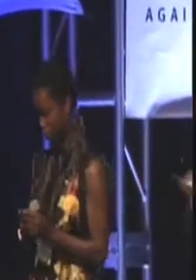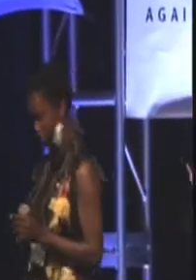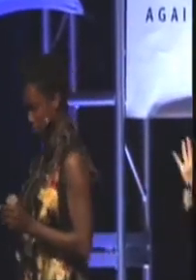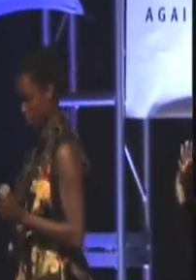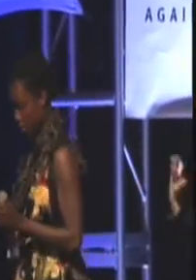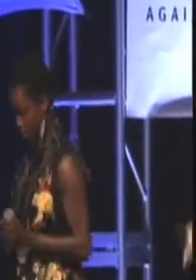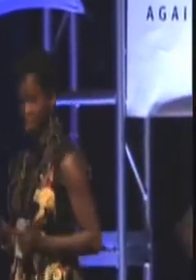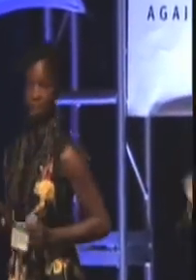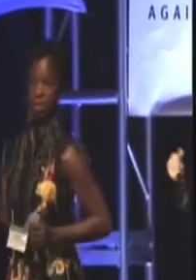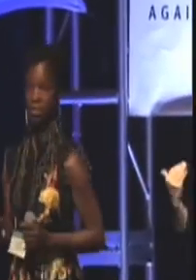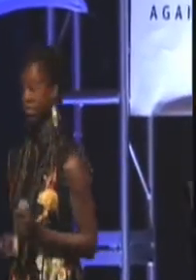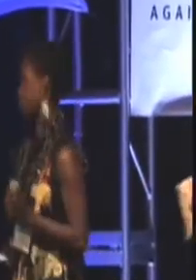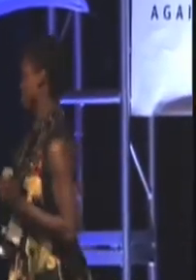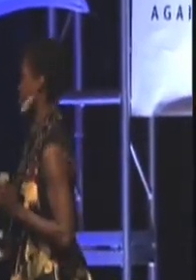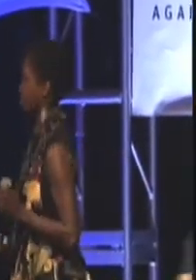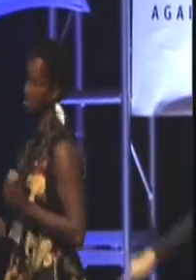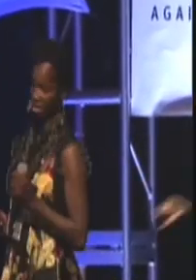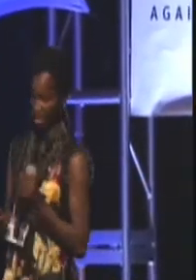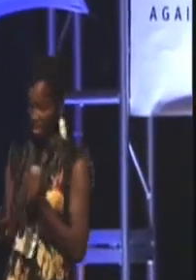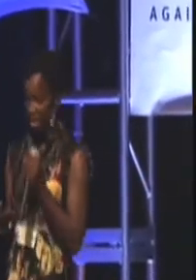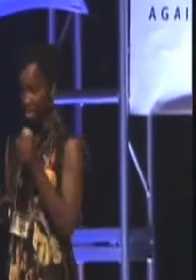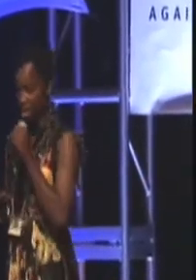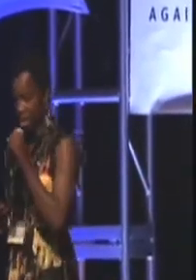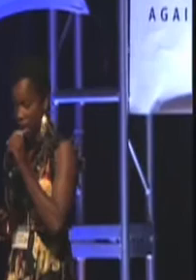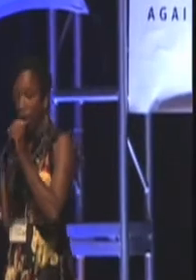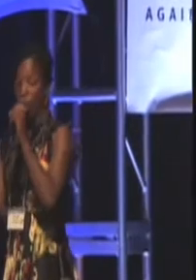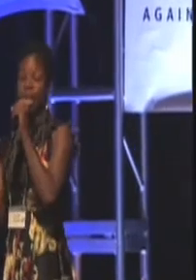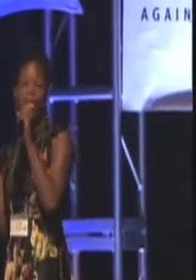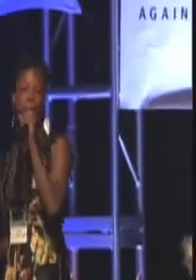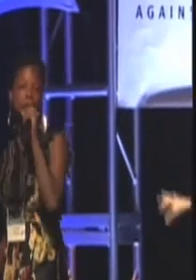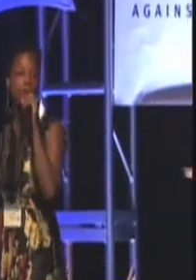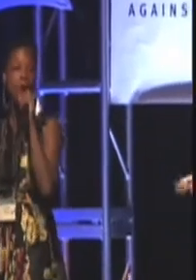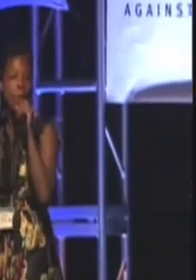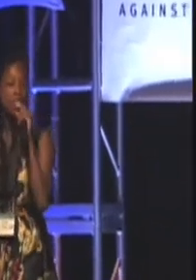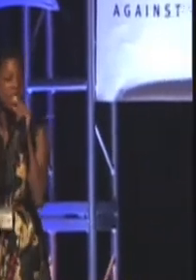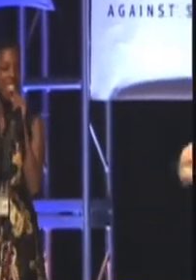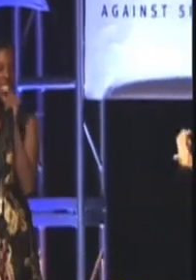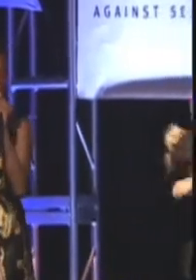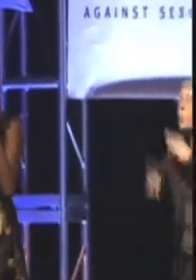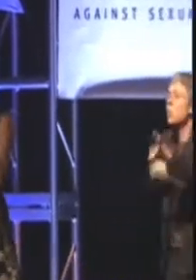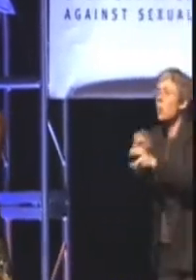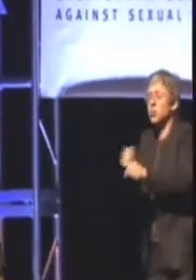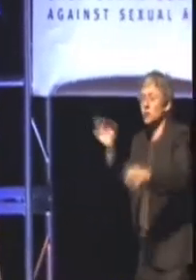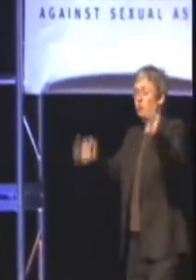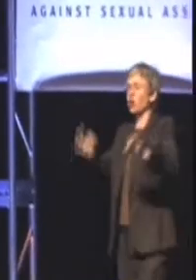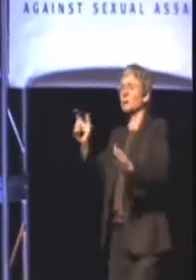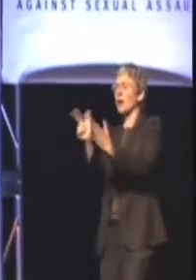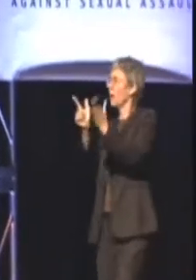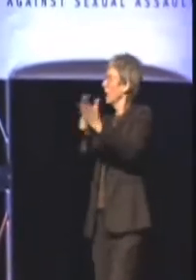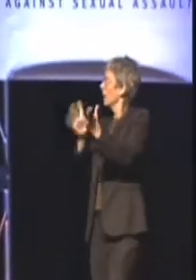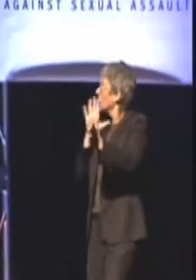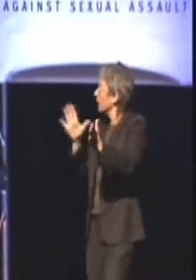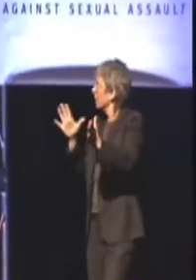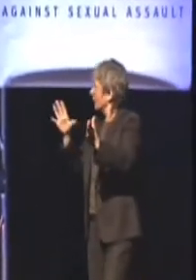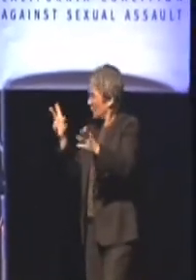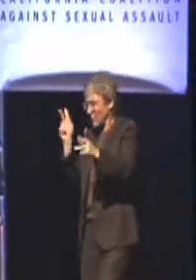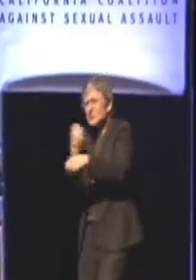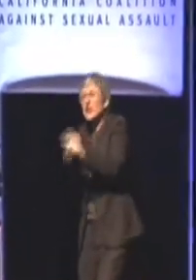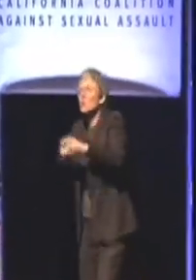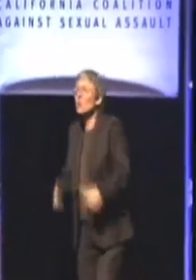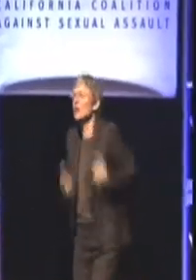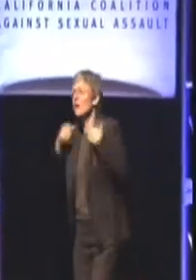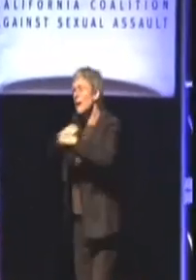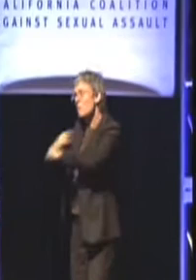responsibilities And let's get involved in our own communities We can build a world with justice for all Safe place to live And